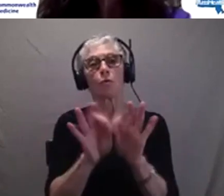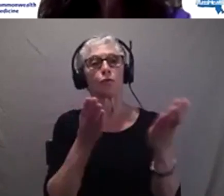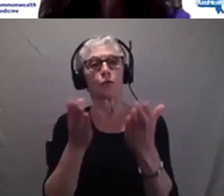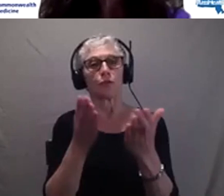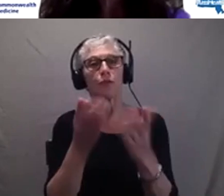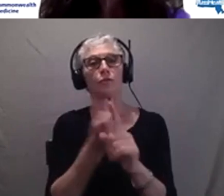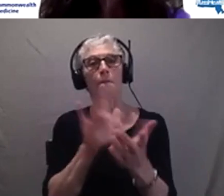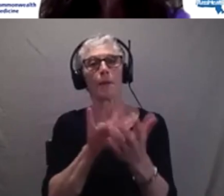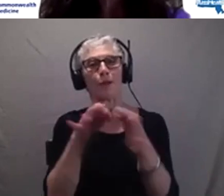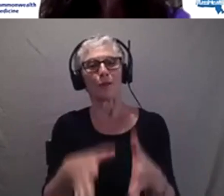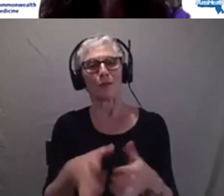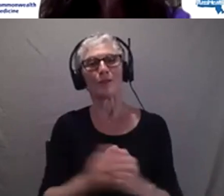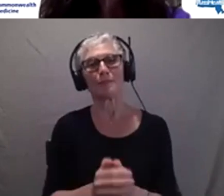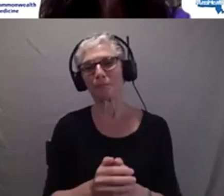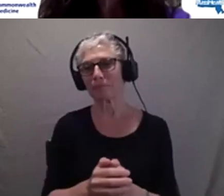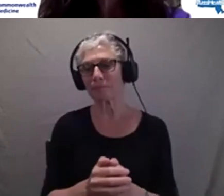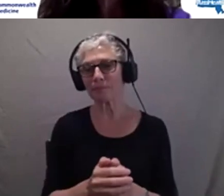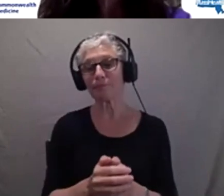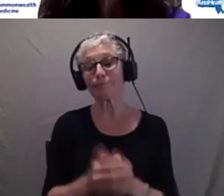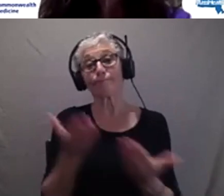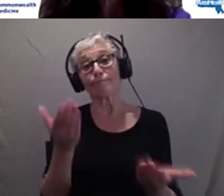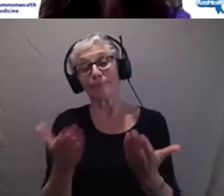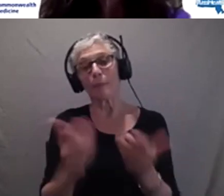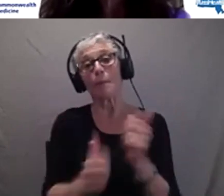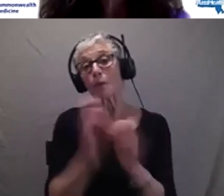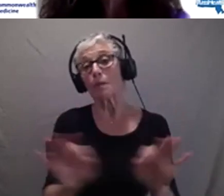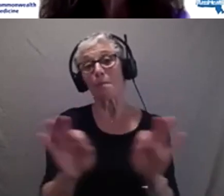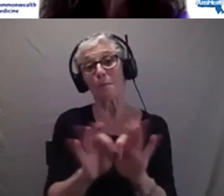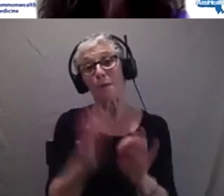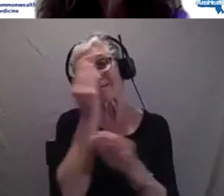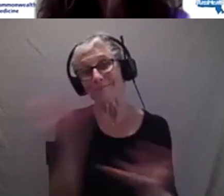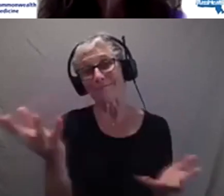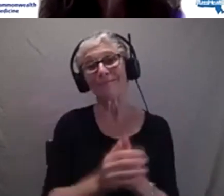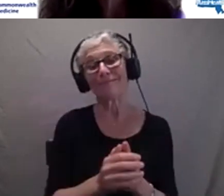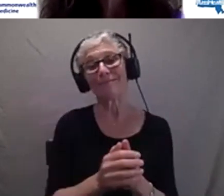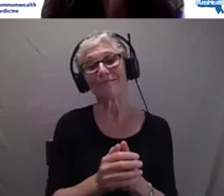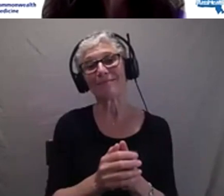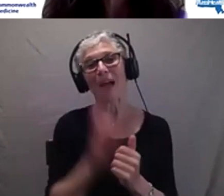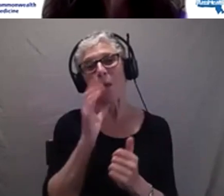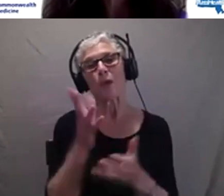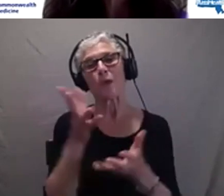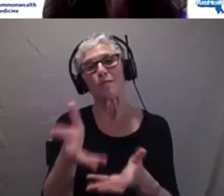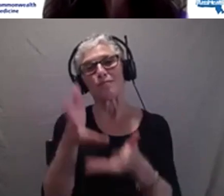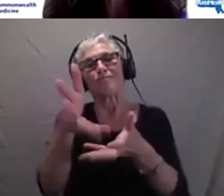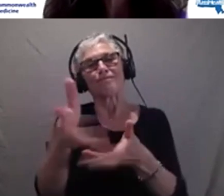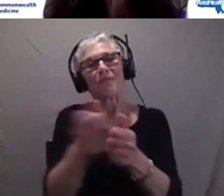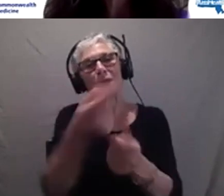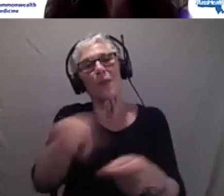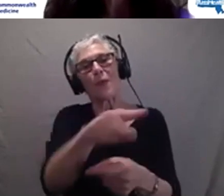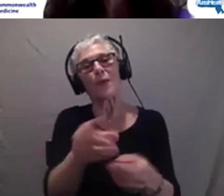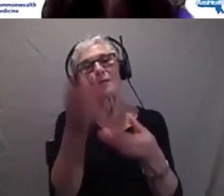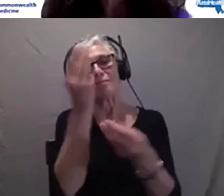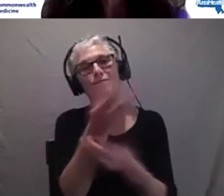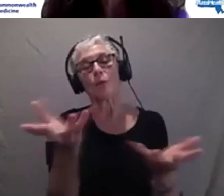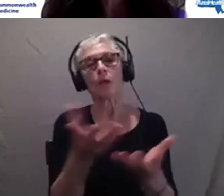day. But perhaps the most important message that I want to leave with you today is that what you do